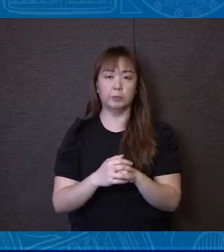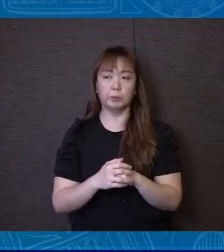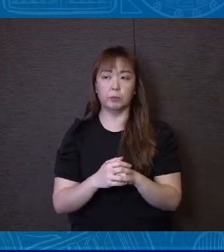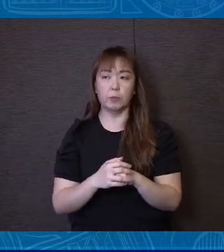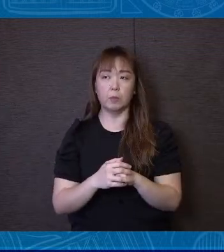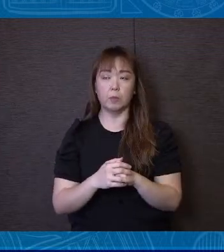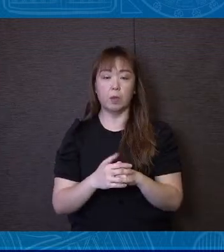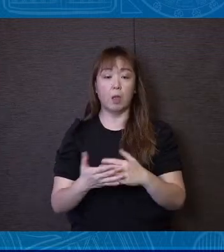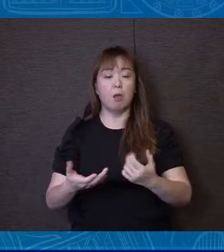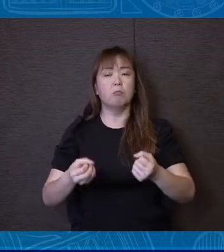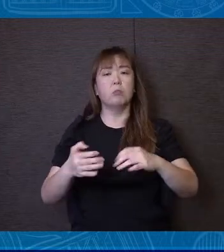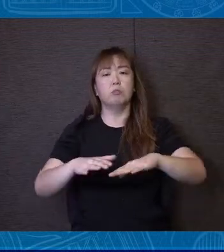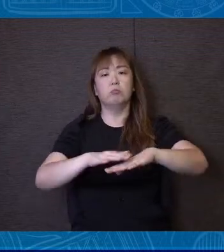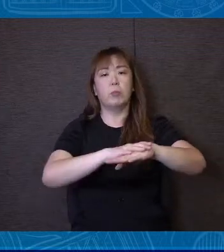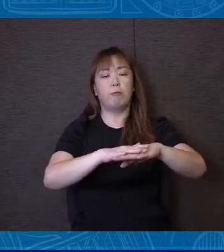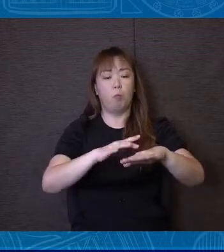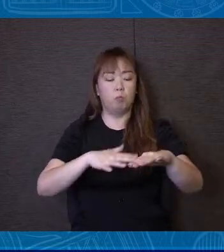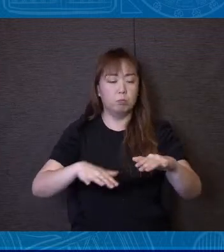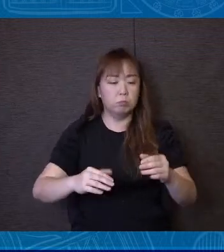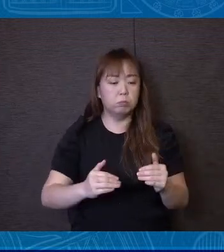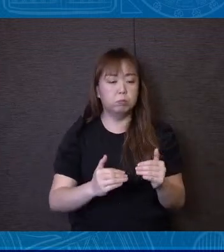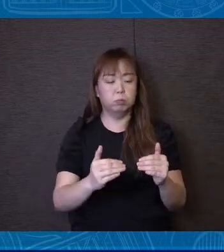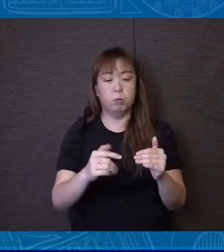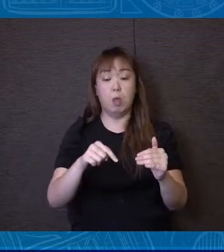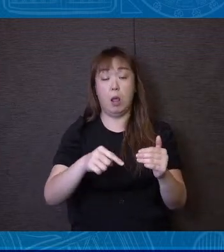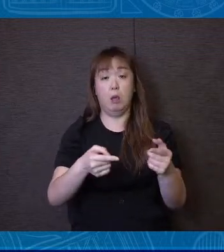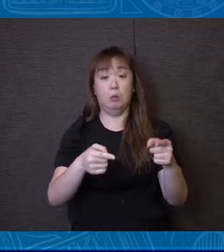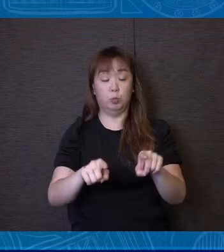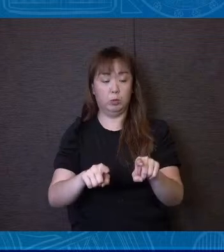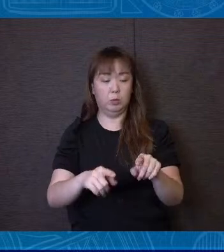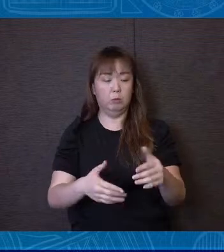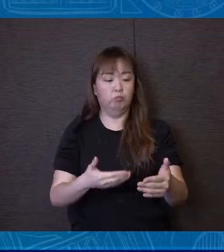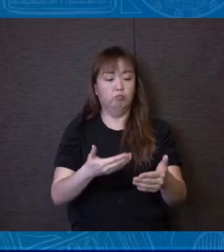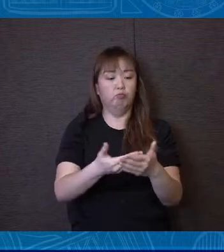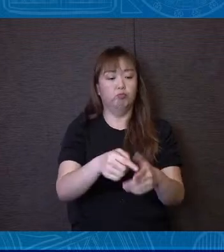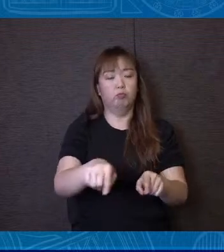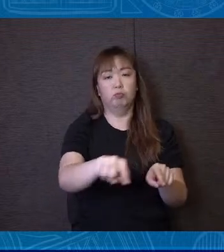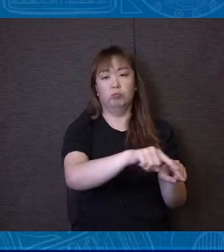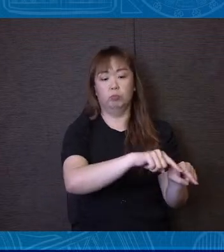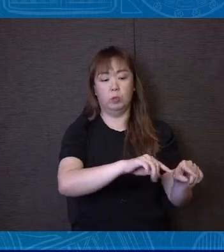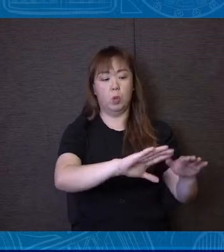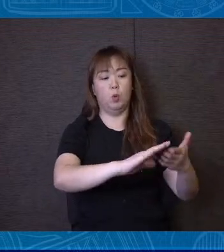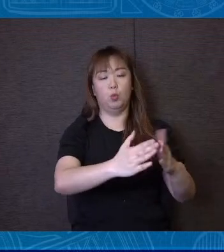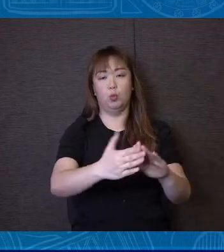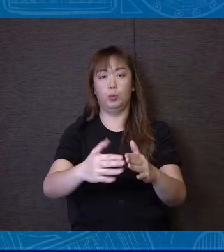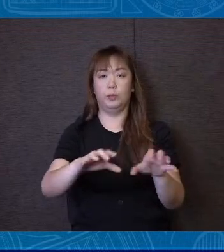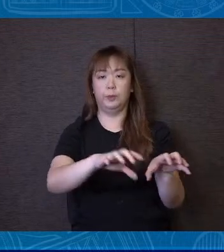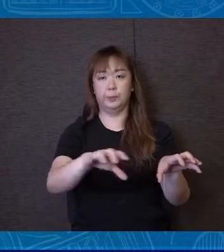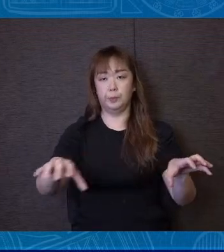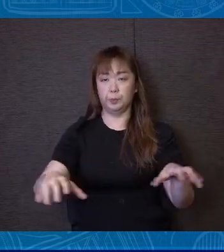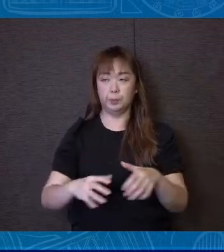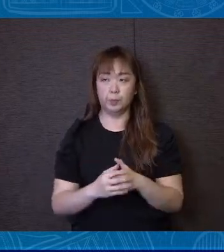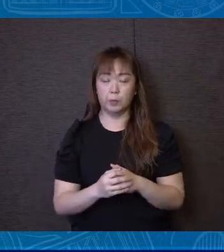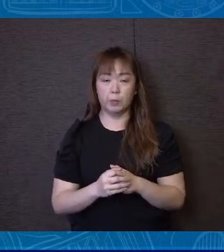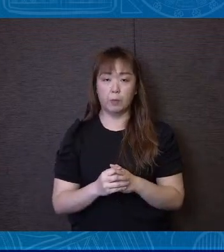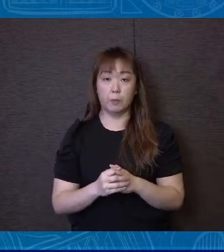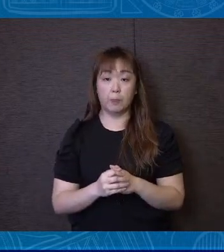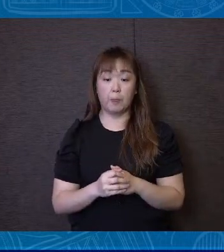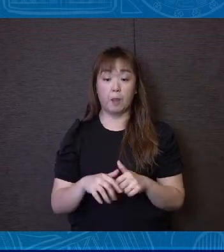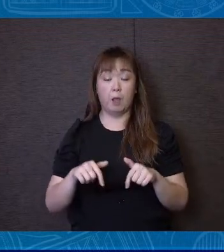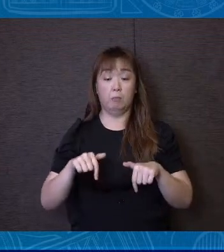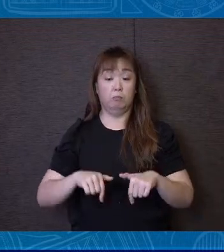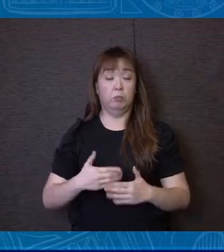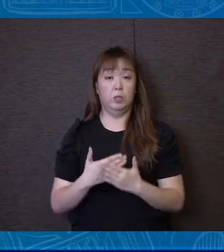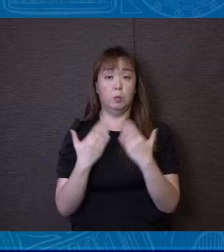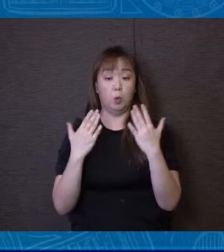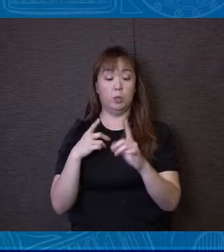so many more opportunities exist today to reach those at risk. And this is something we want to talk about